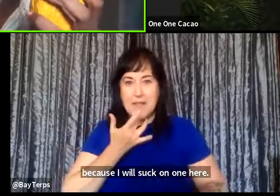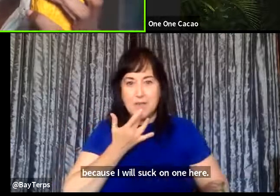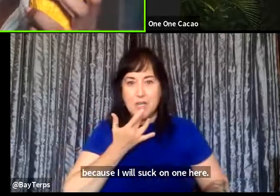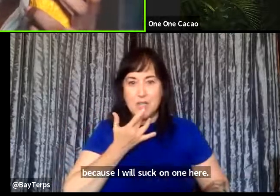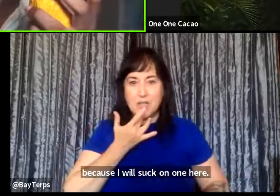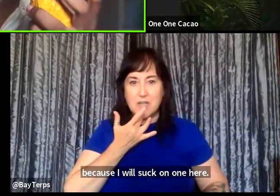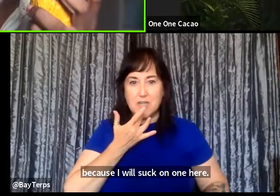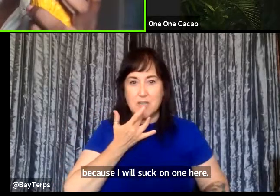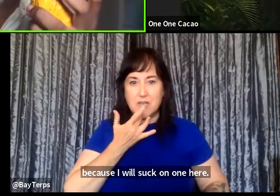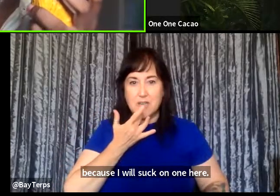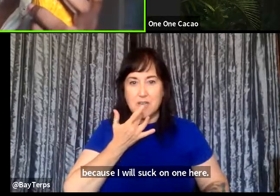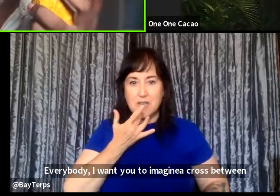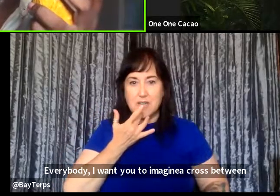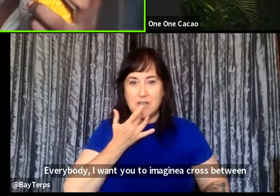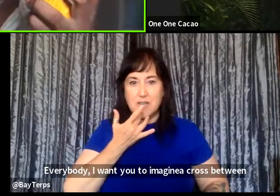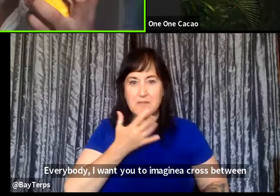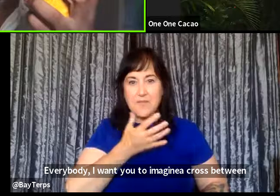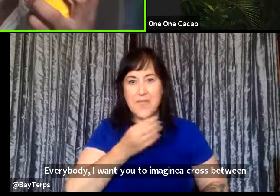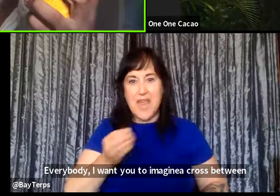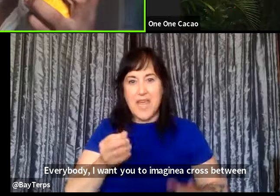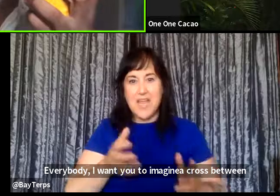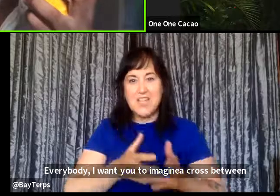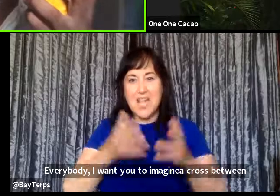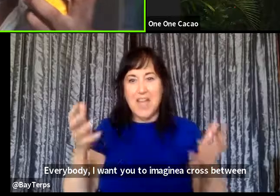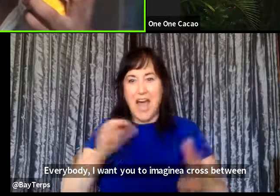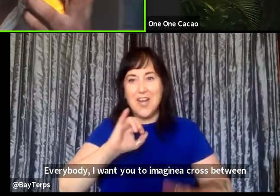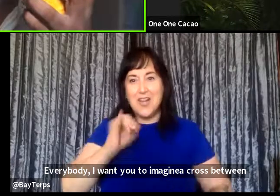and a whole lot of Jolly Rancher thrown in for good measure.